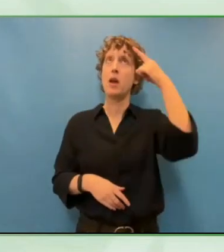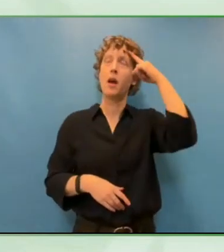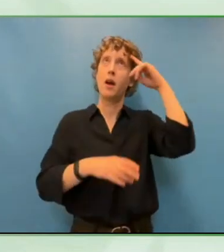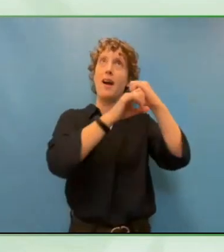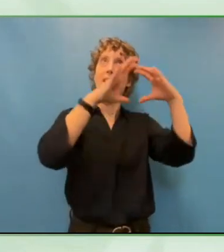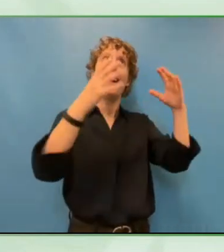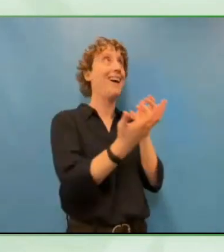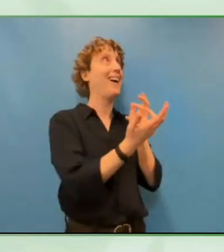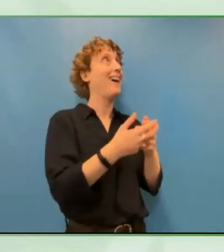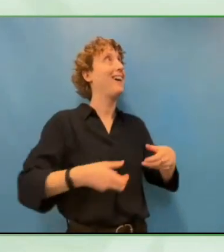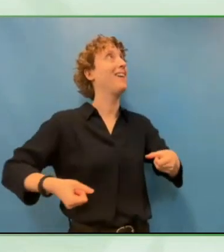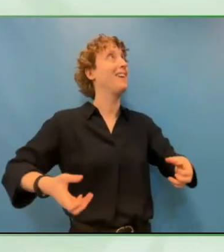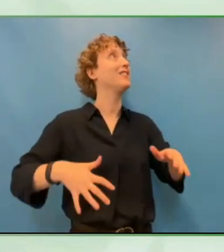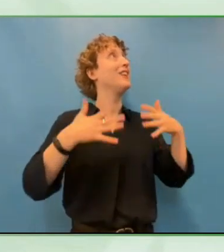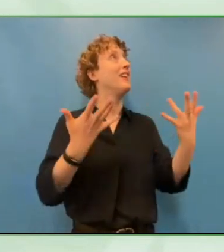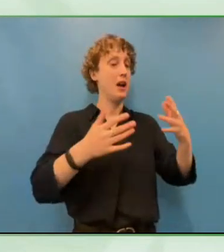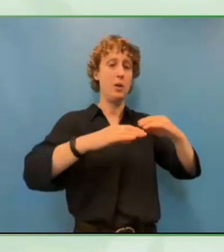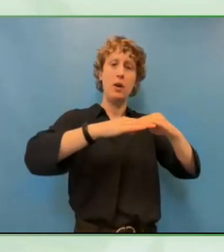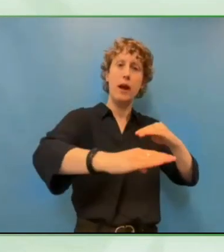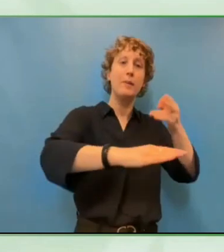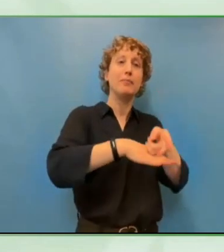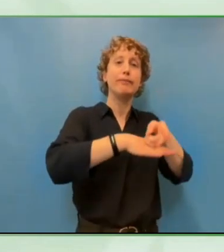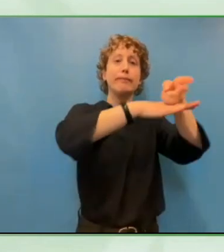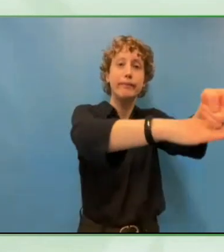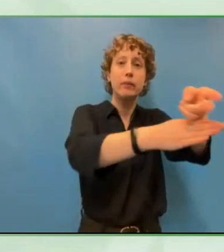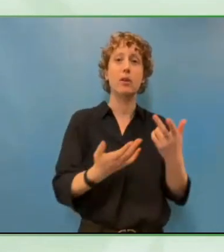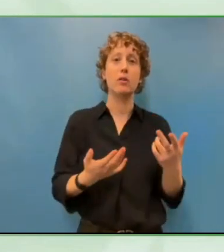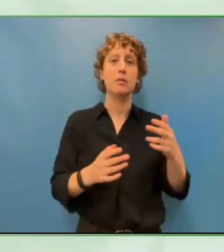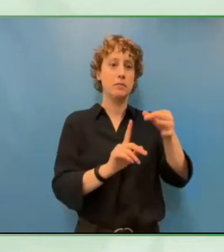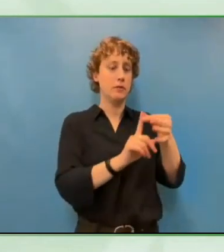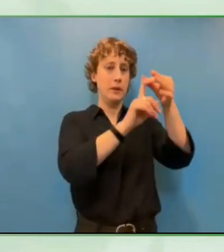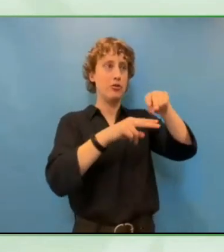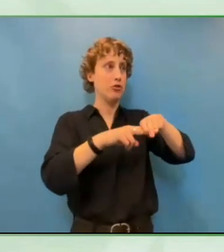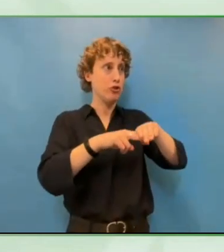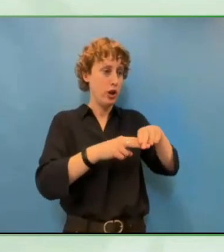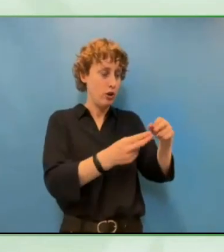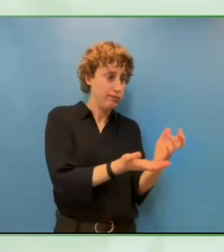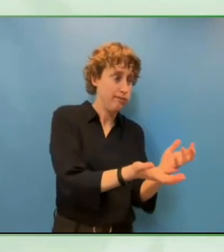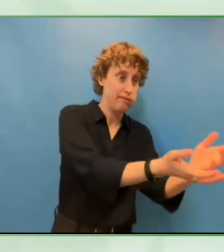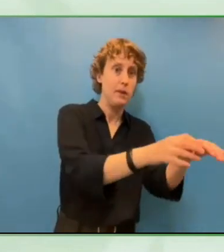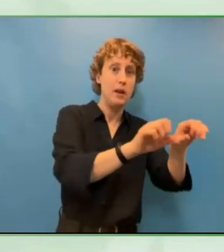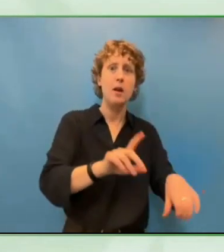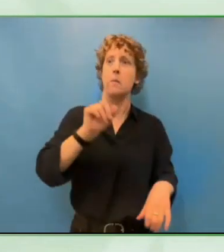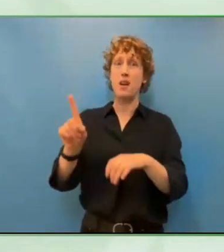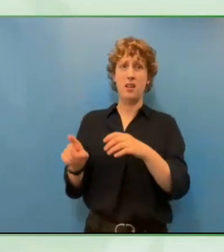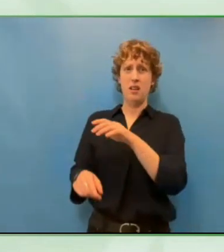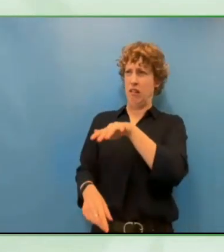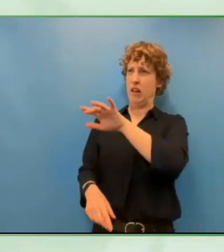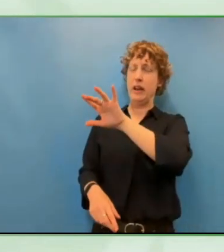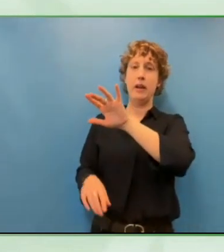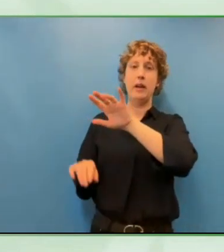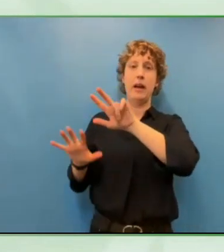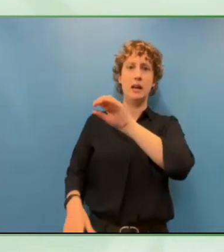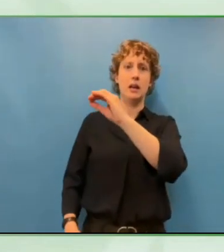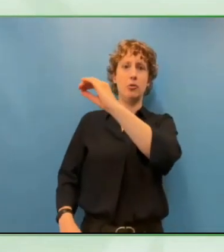about the more than 80% of people with disabilities with non-visible impairments. And I think this